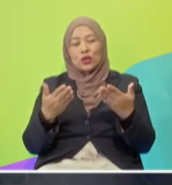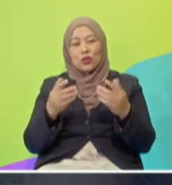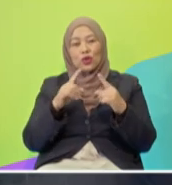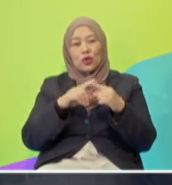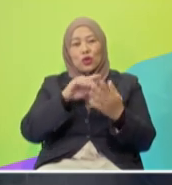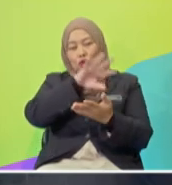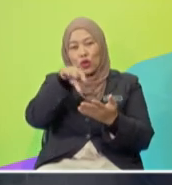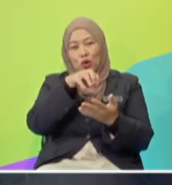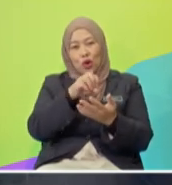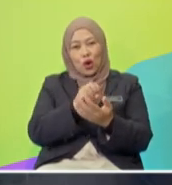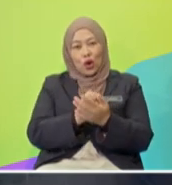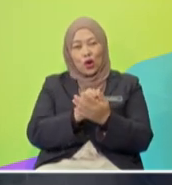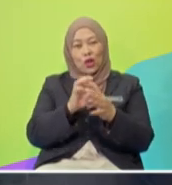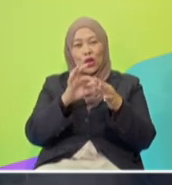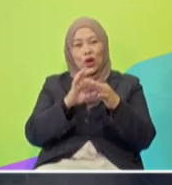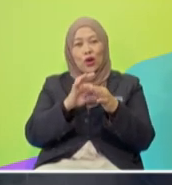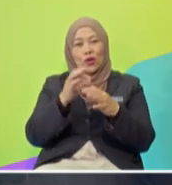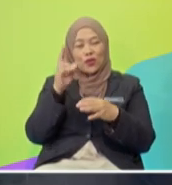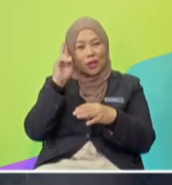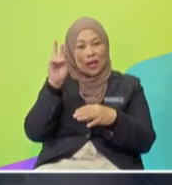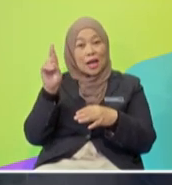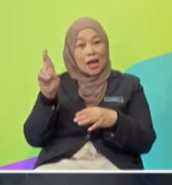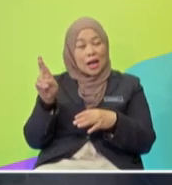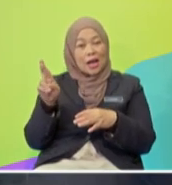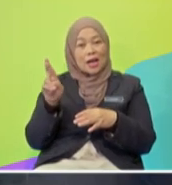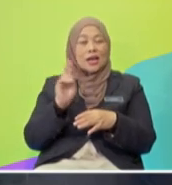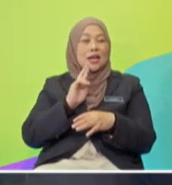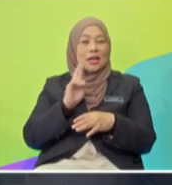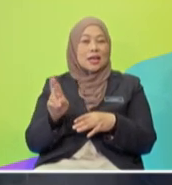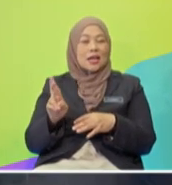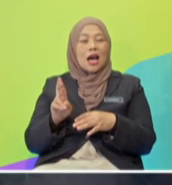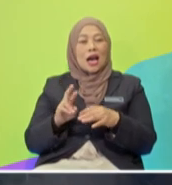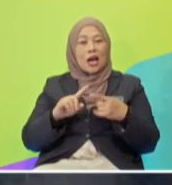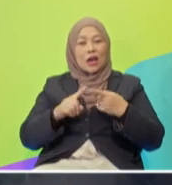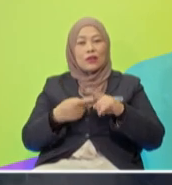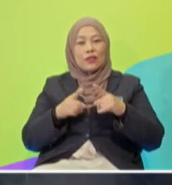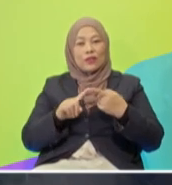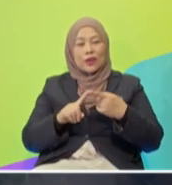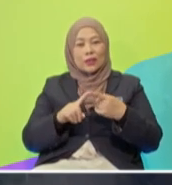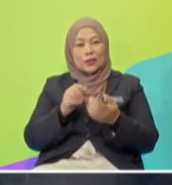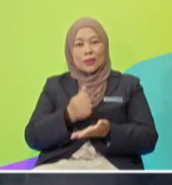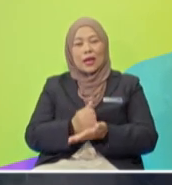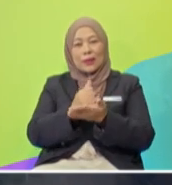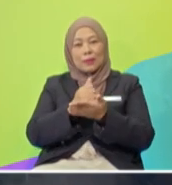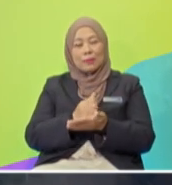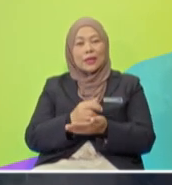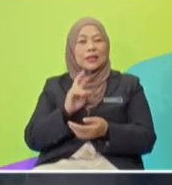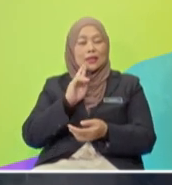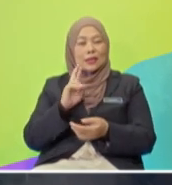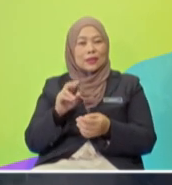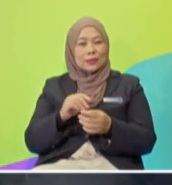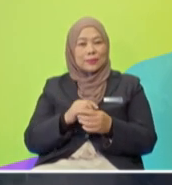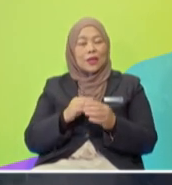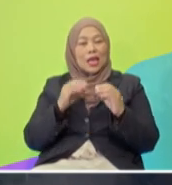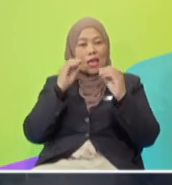all the toys. Yeah, wow. The small toys. It's so fun. Once again, I would like to say thank you to all my friends watching at home. Thank you for helping me with the game